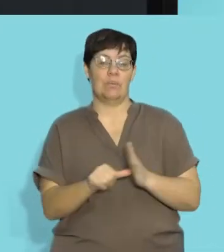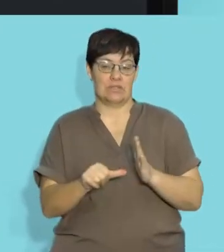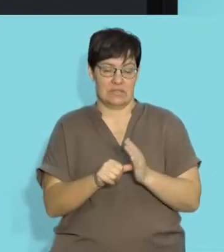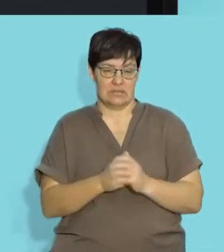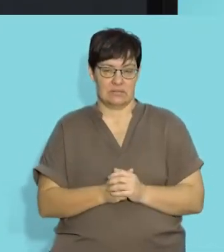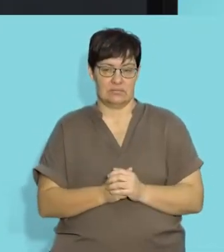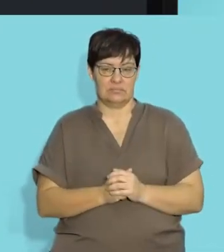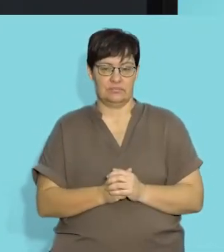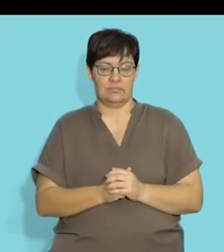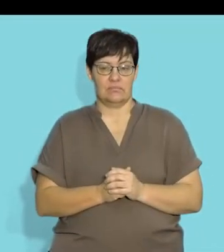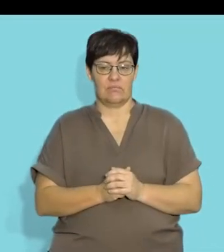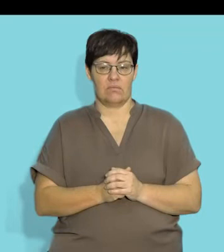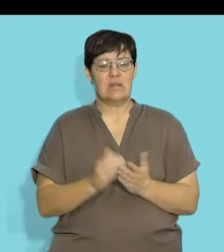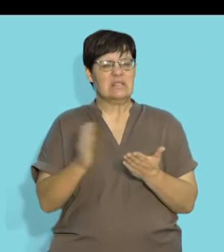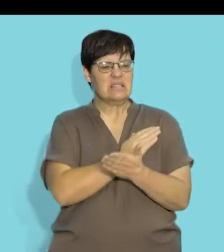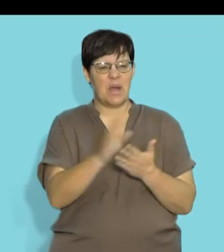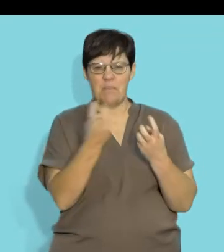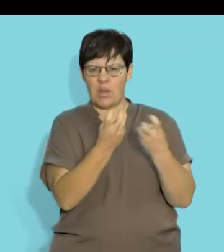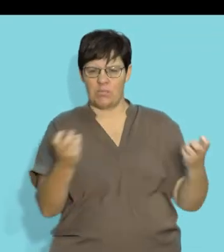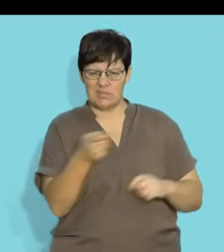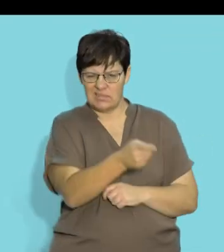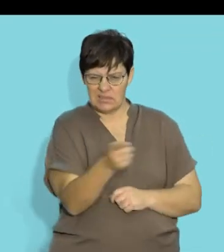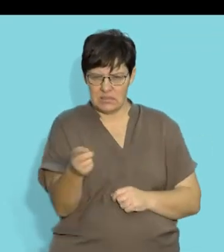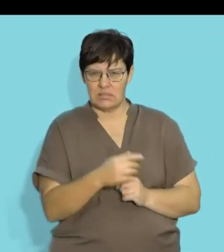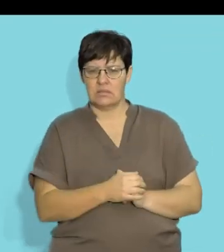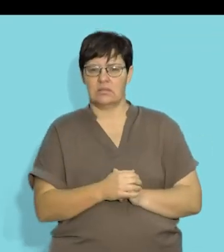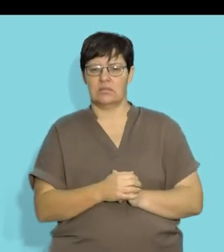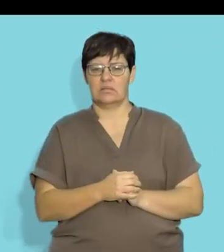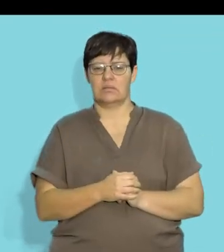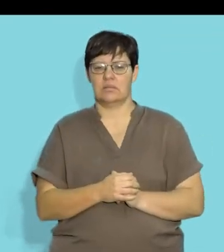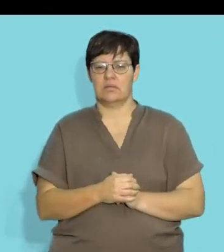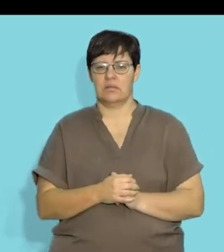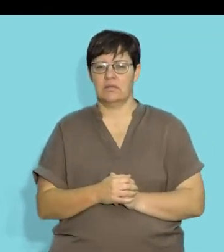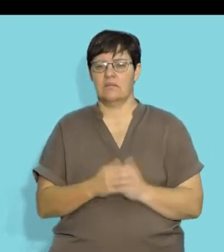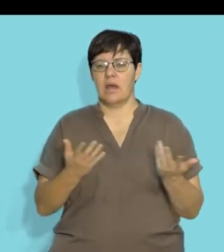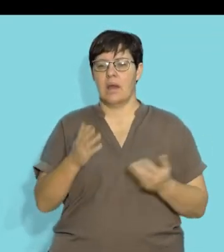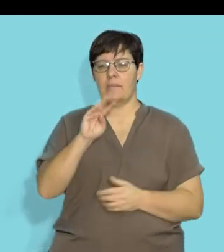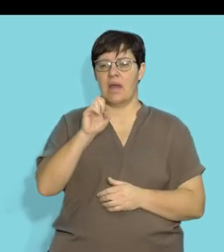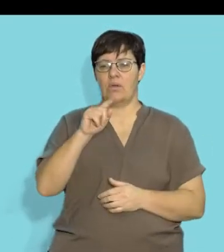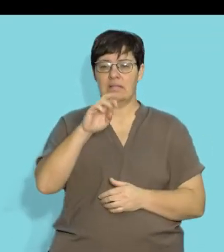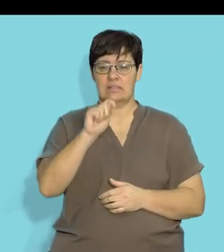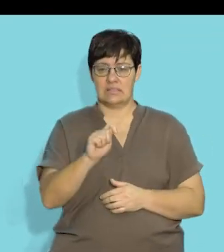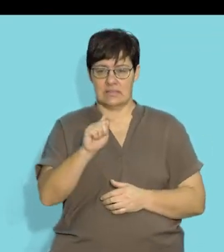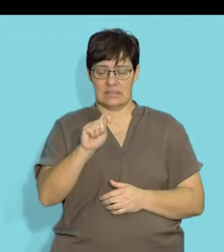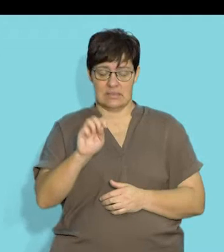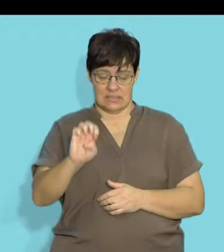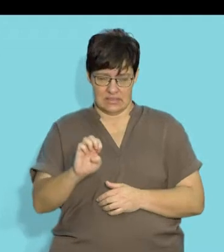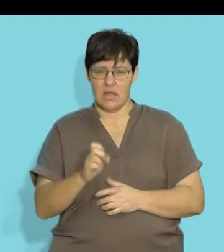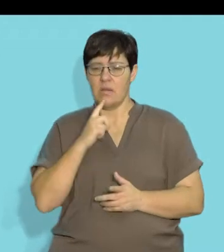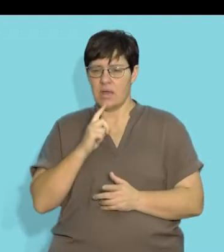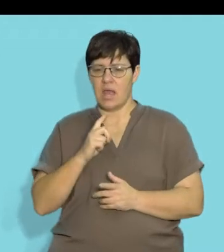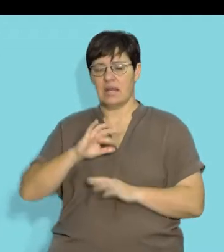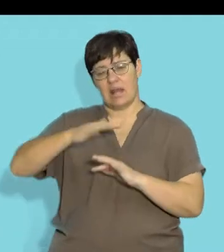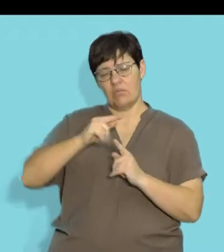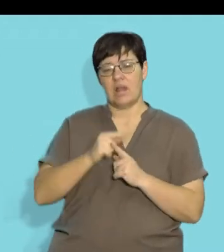important, right? So what are some of those? We know that there's a barrette which is actually calibrated to give us the volume